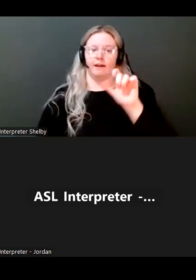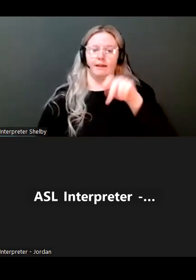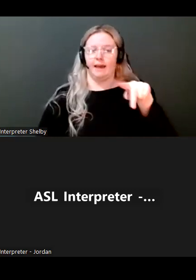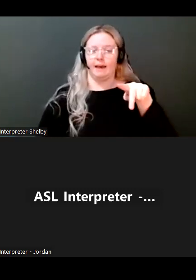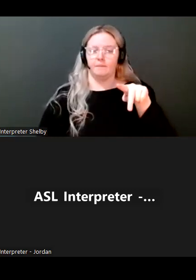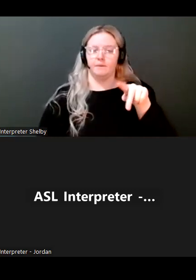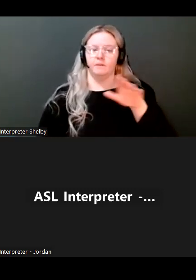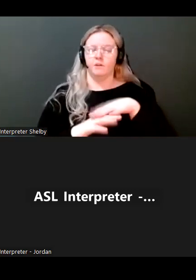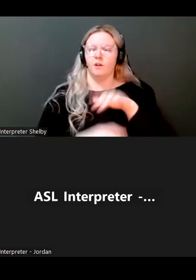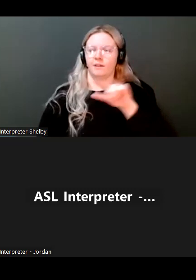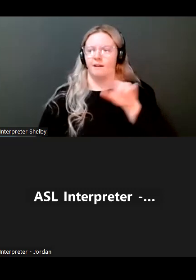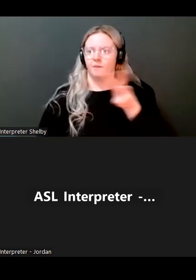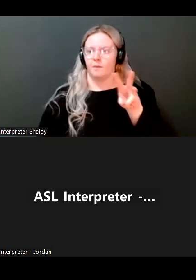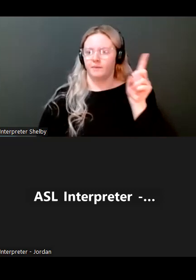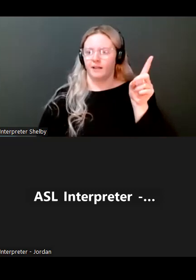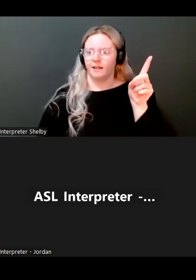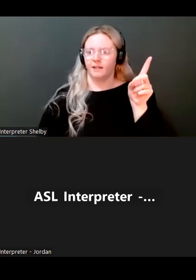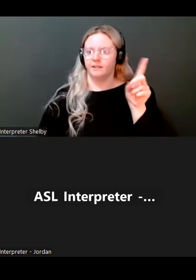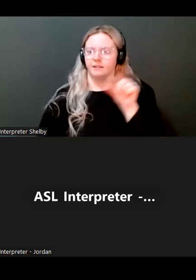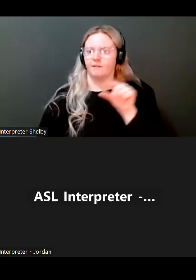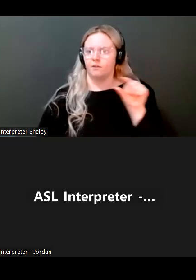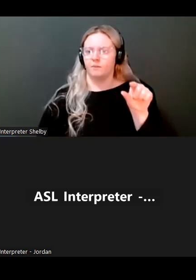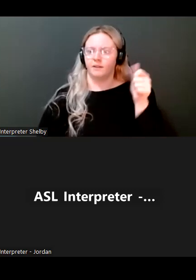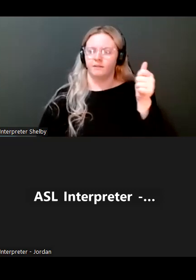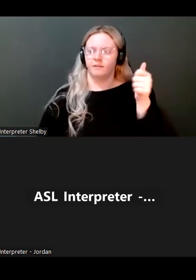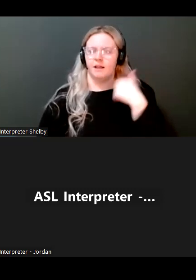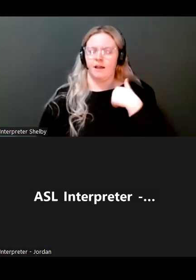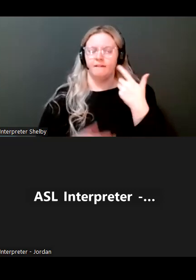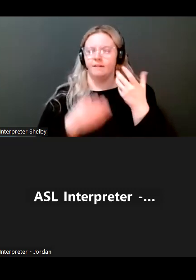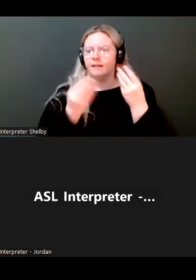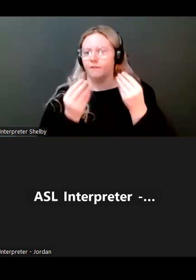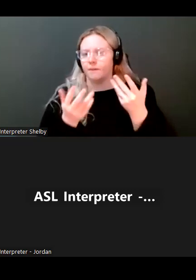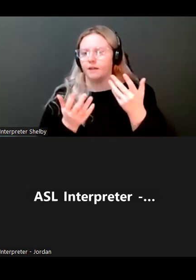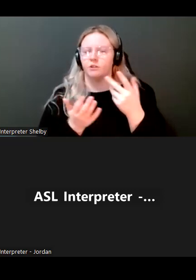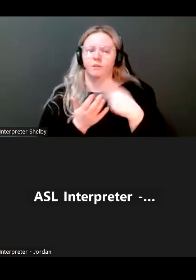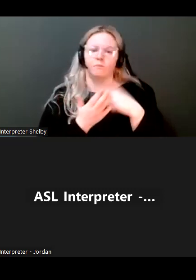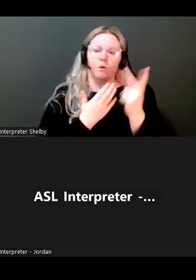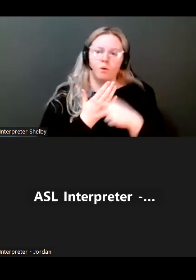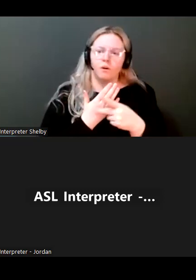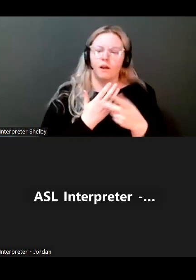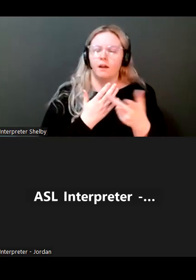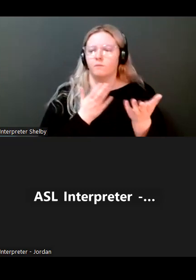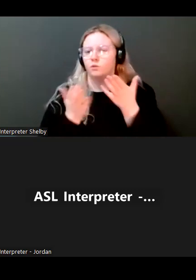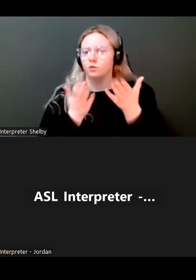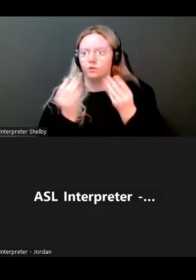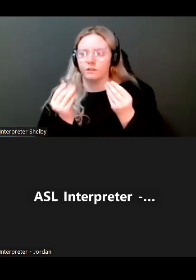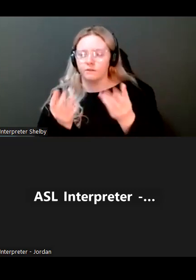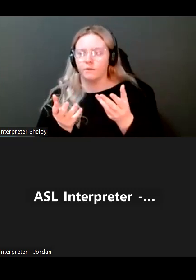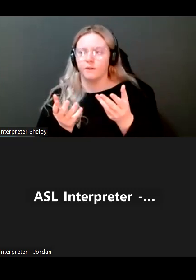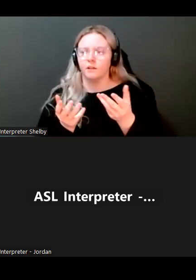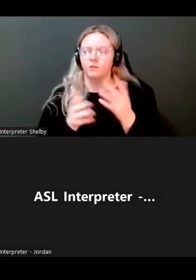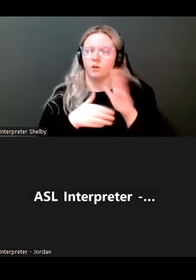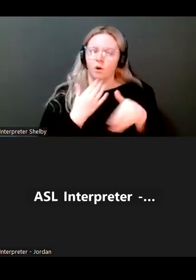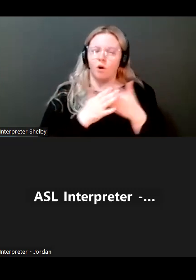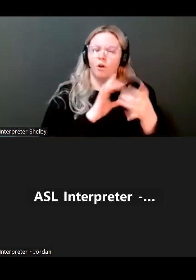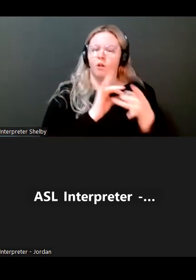It's basically the government's website with information, programs, service information, all related to